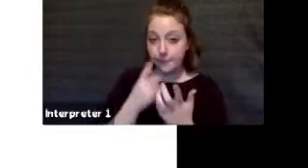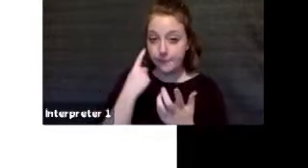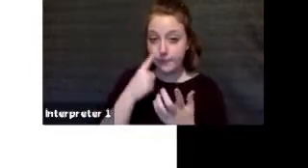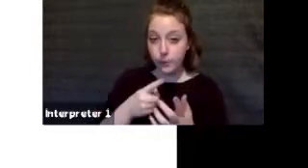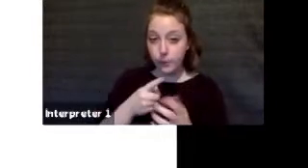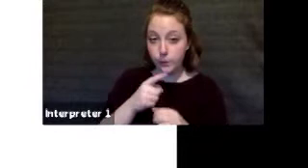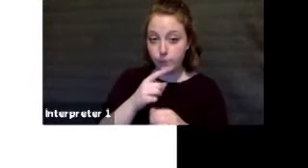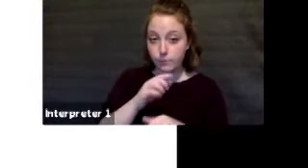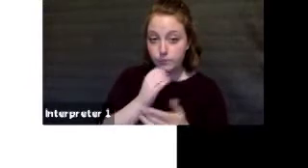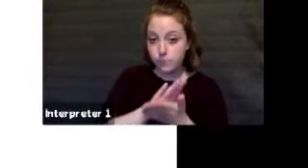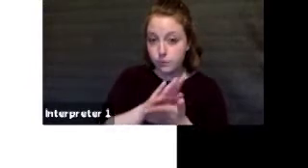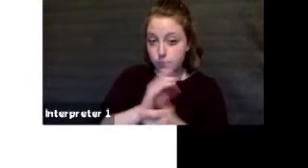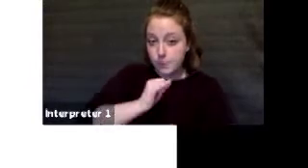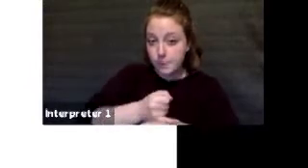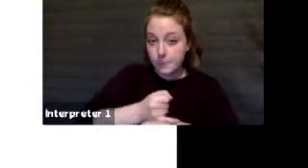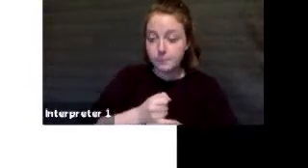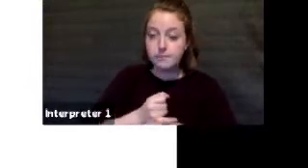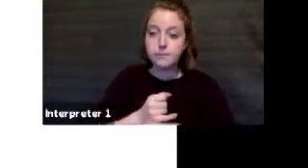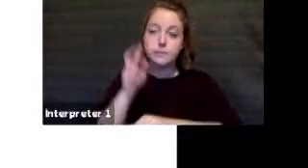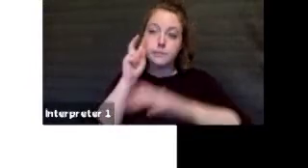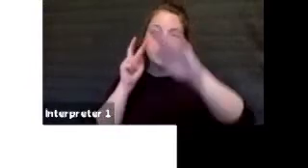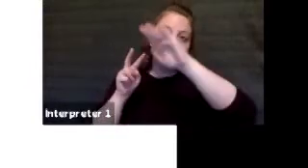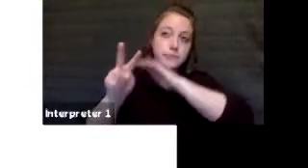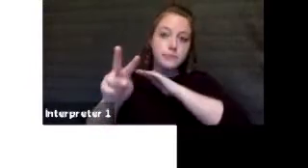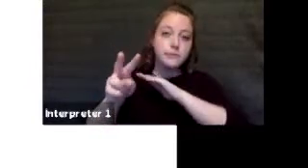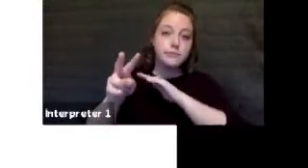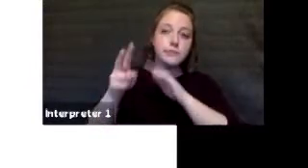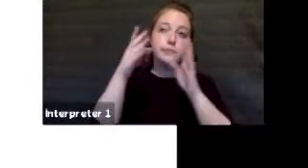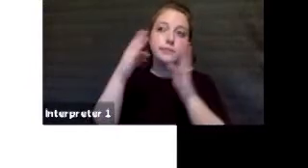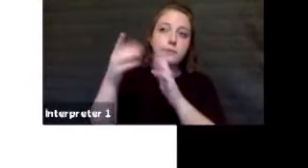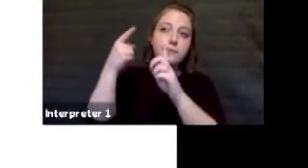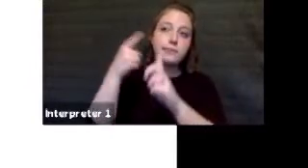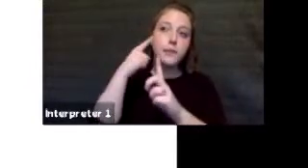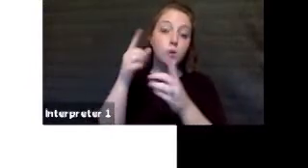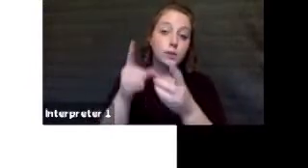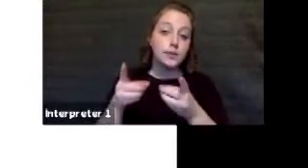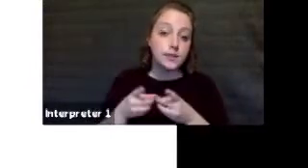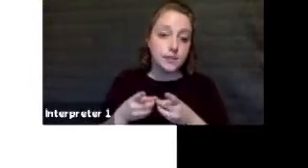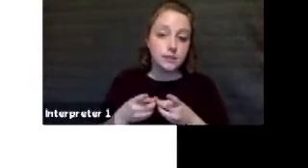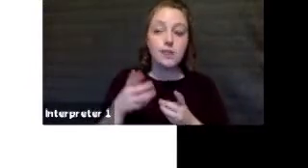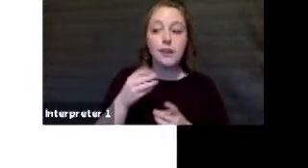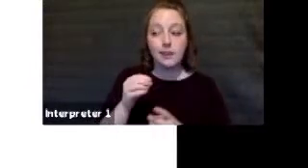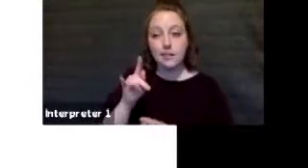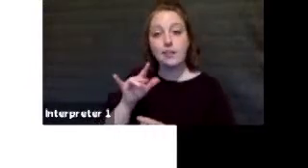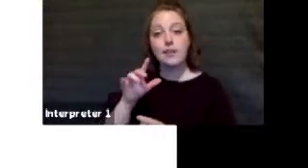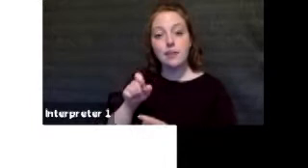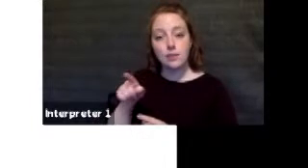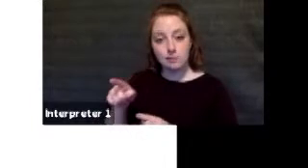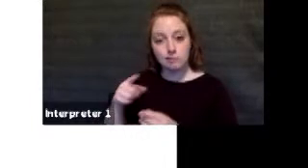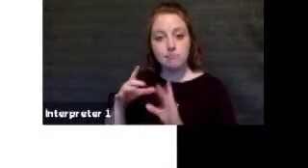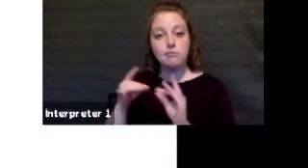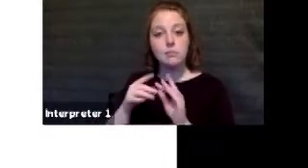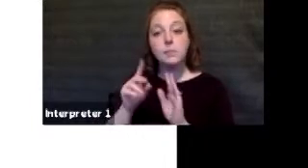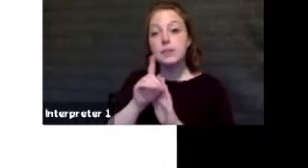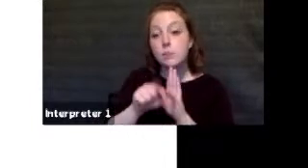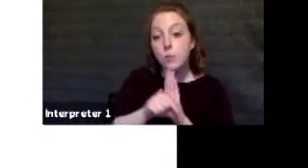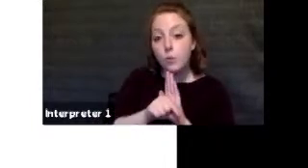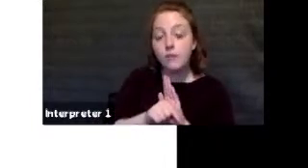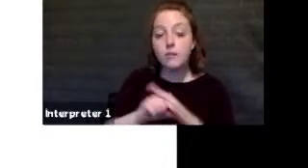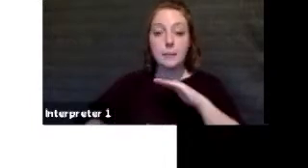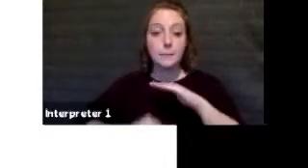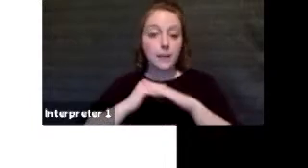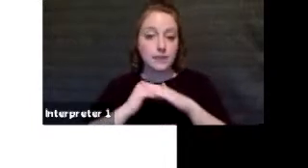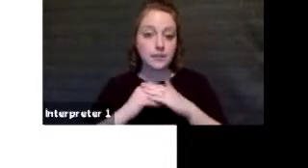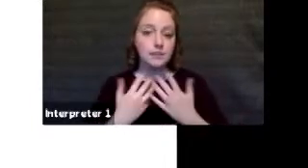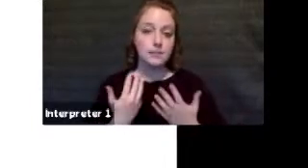about the vision of the district, and ultimately much like Kyle just went into demographics and capacity about where students are coming